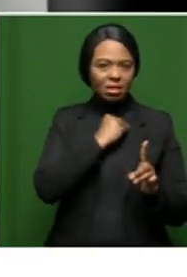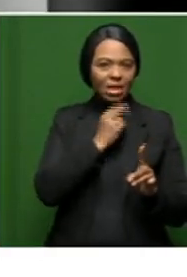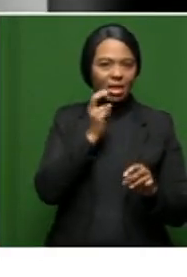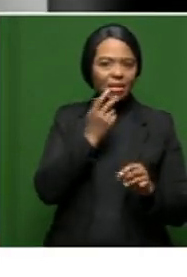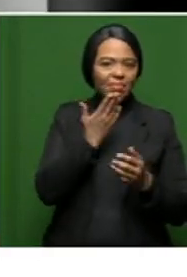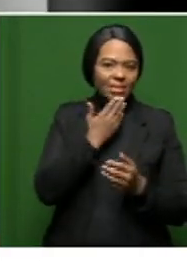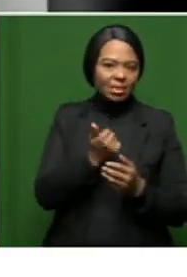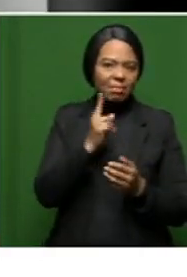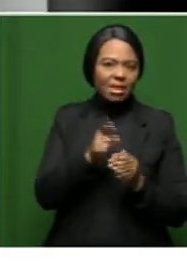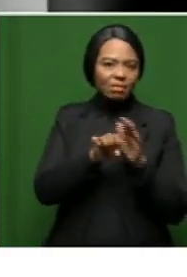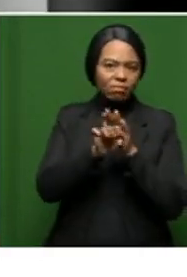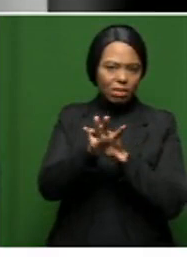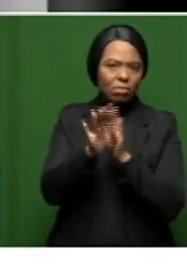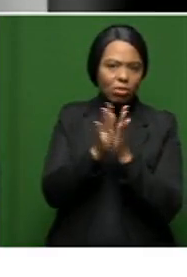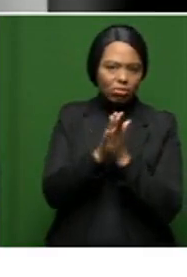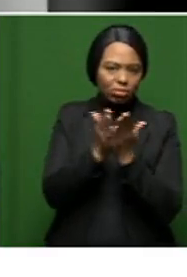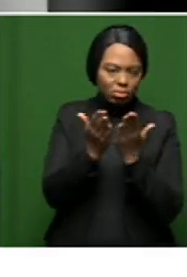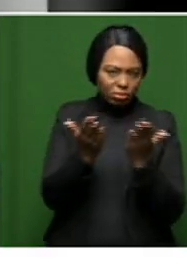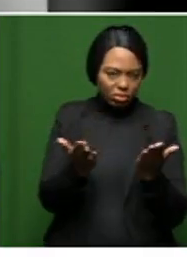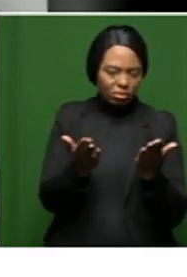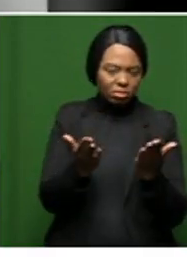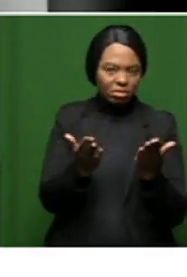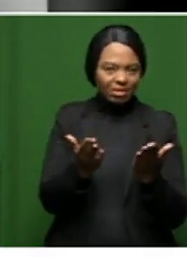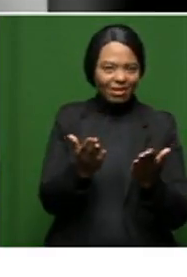book, as though it was so easy. I mean, all dad's